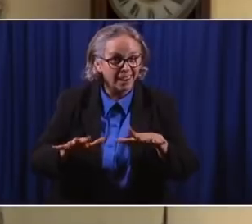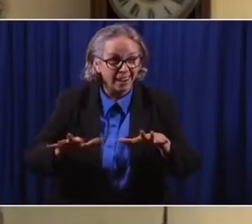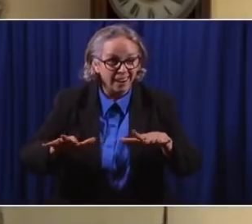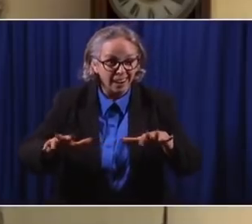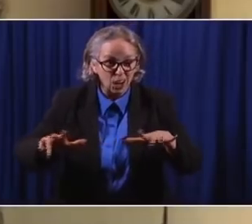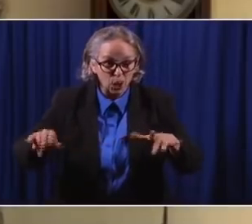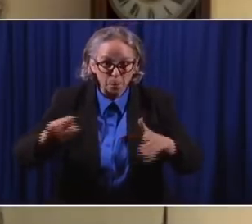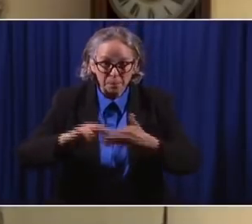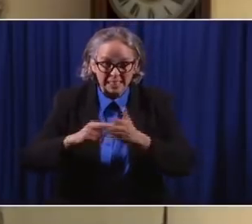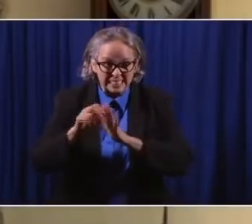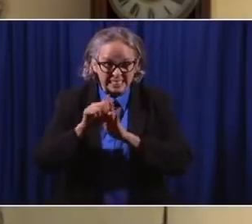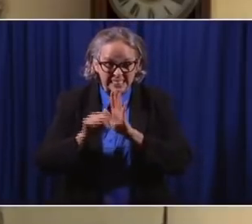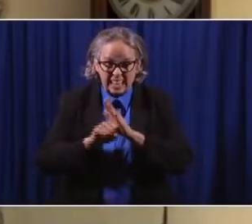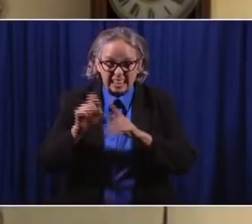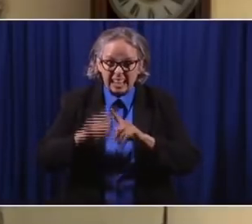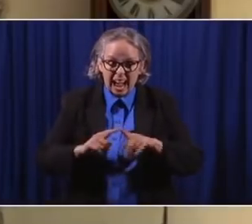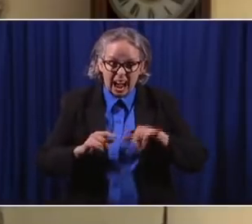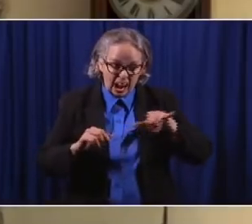quarantine these people?